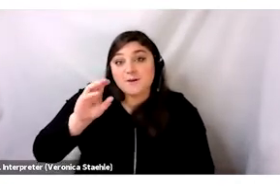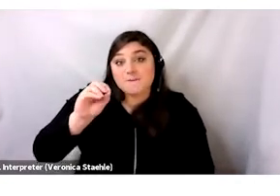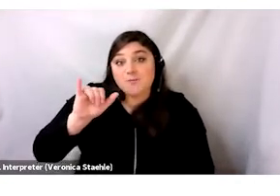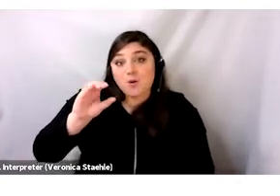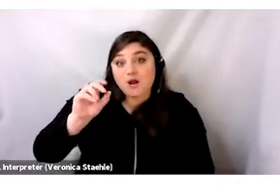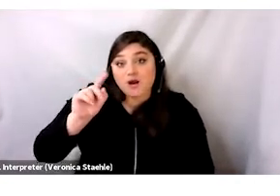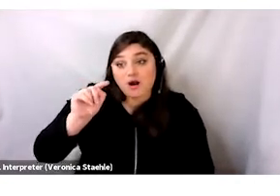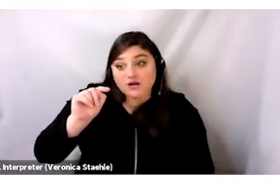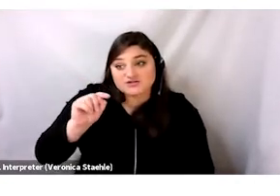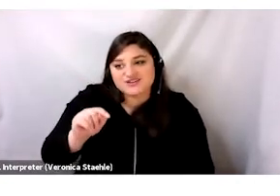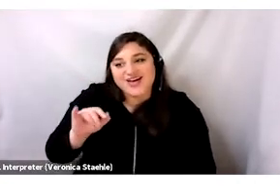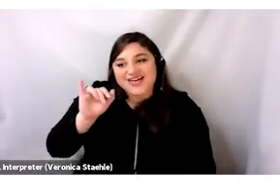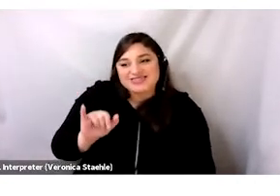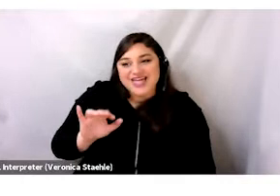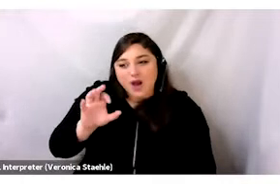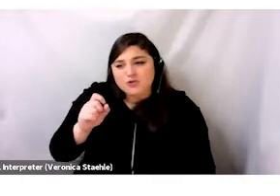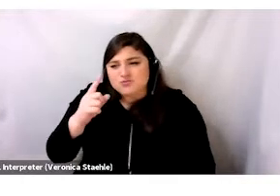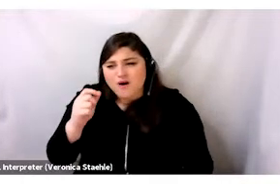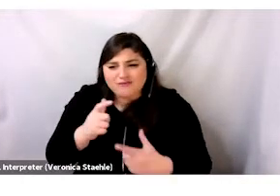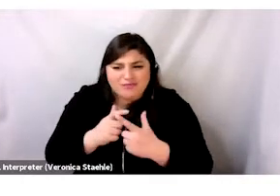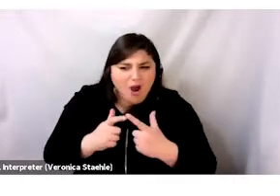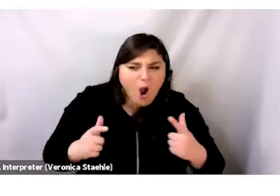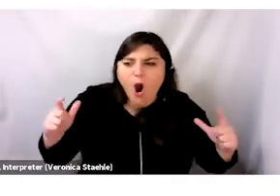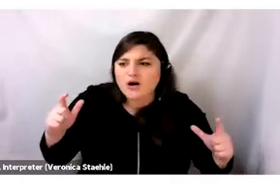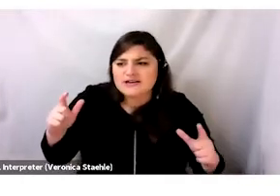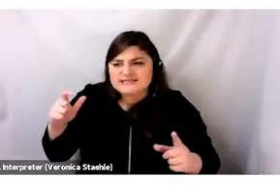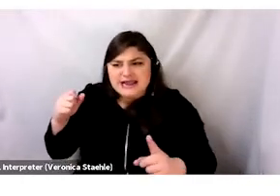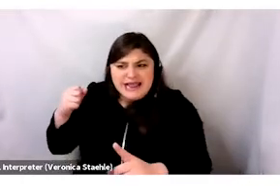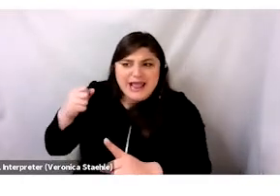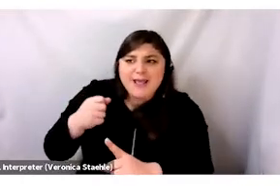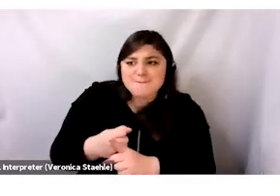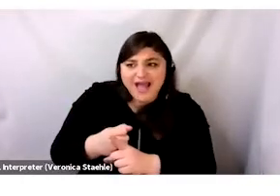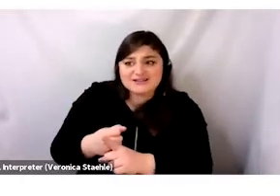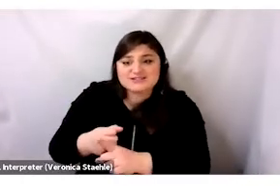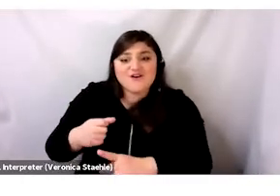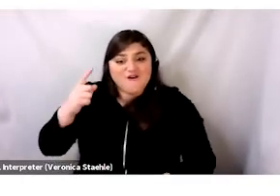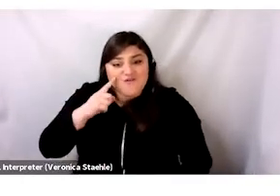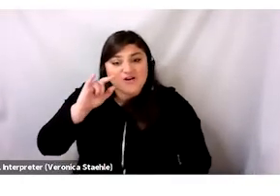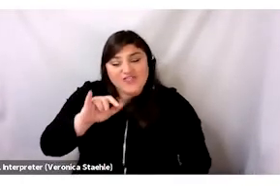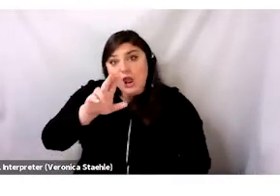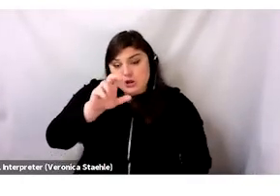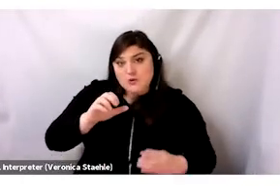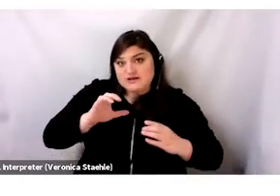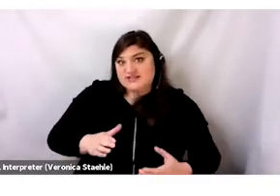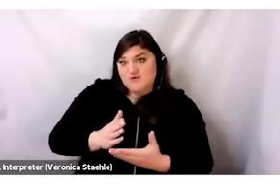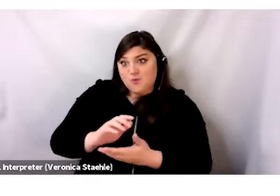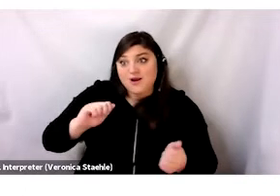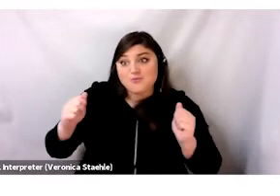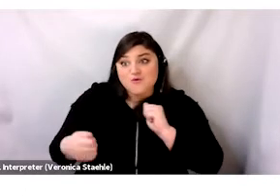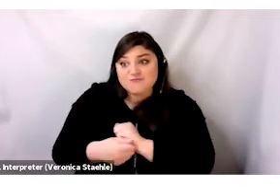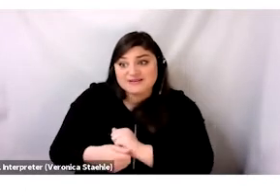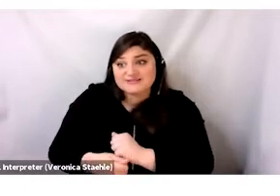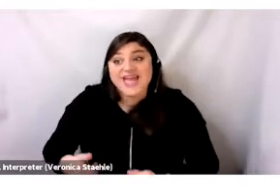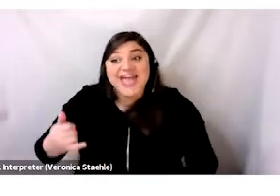direct actions of the US civil rights movement, it would have never succeeded without the Black American